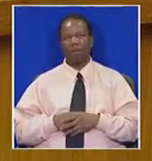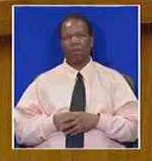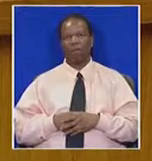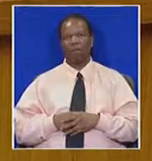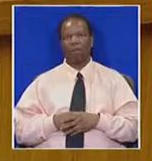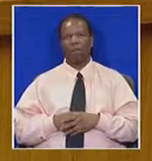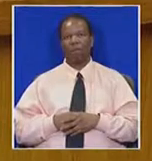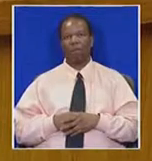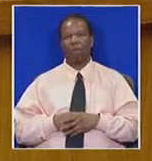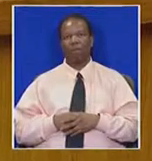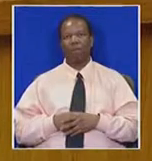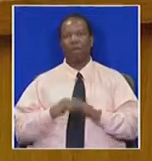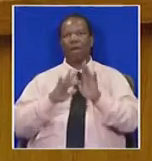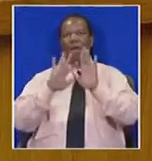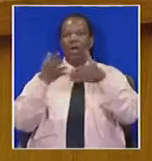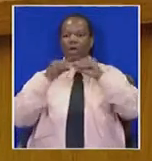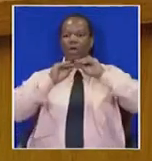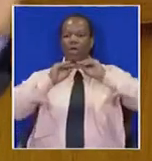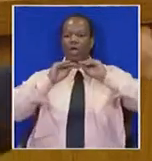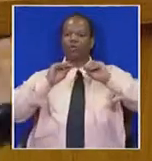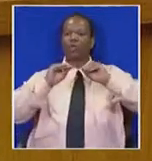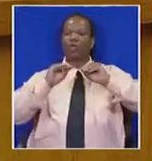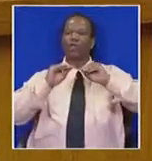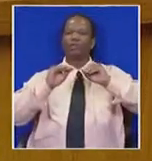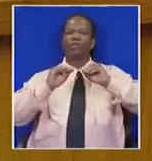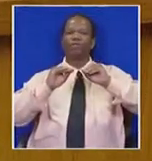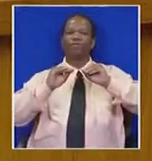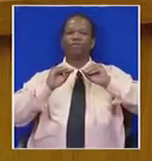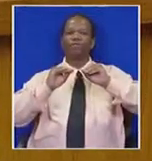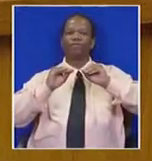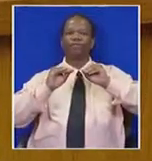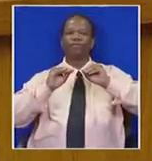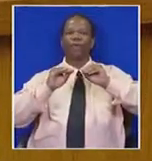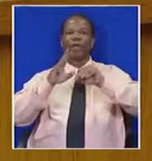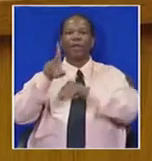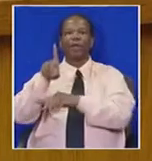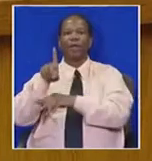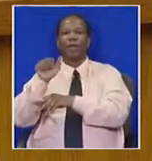On the issue of education, the honorable leader of the opposition